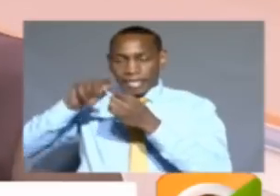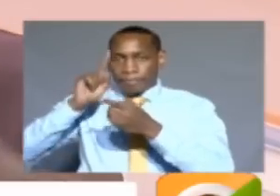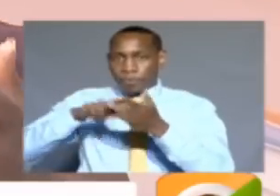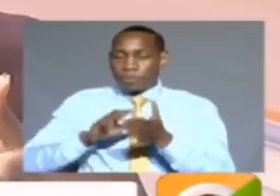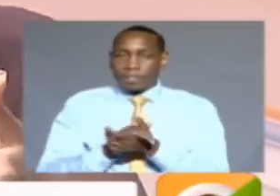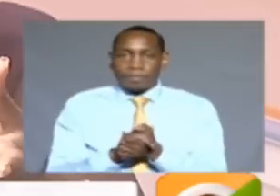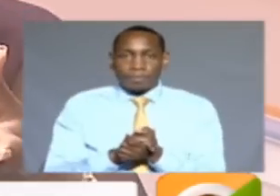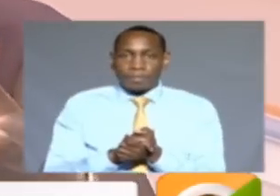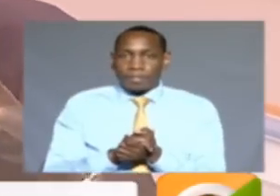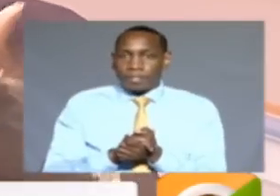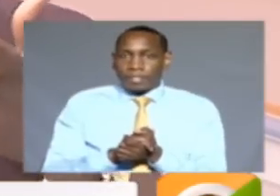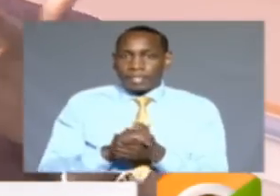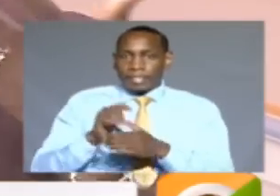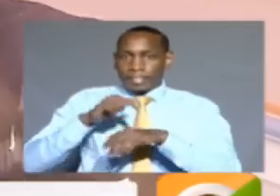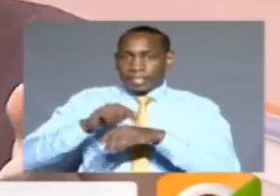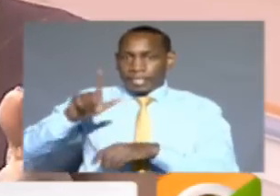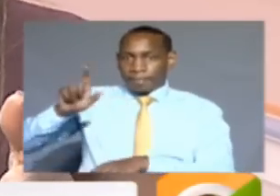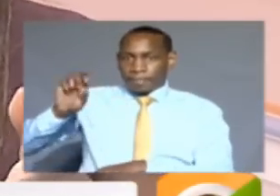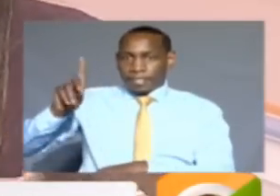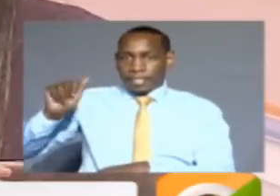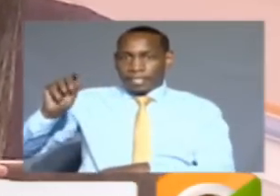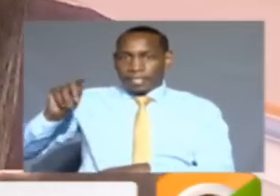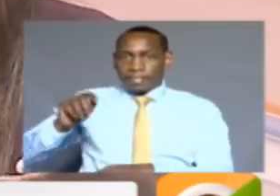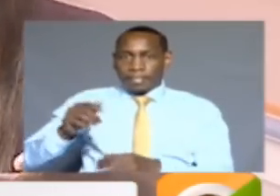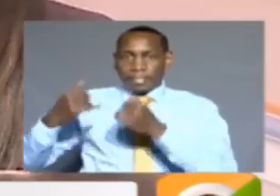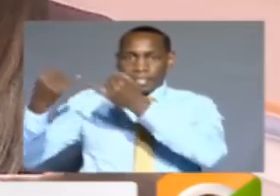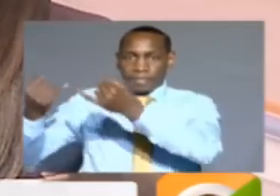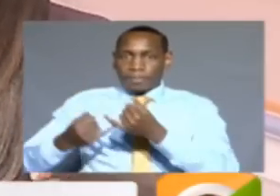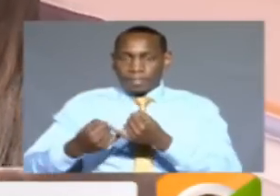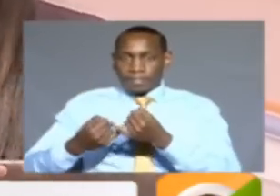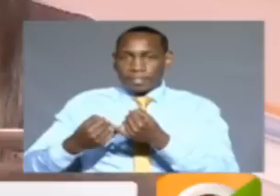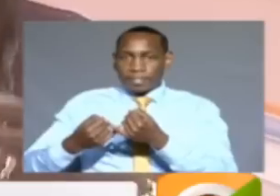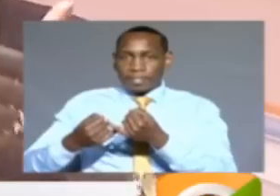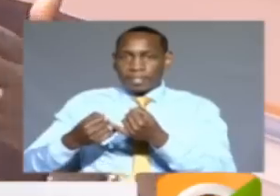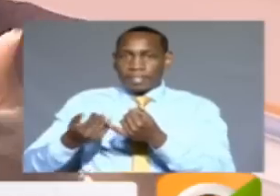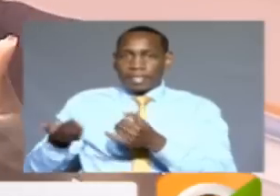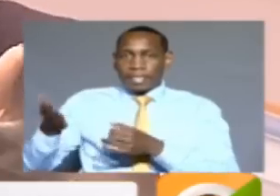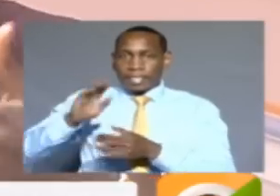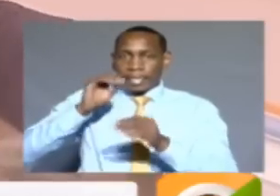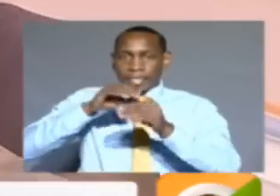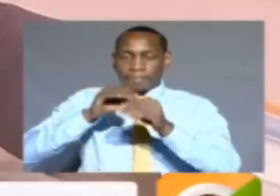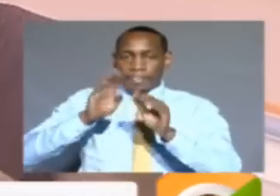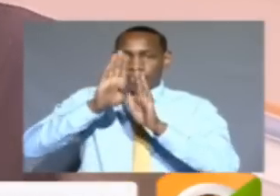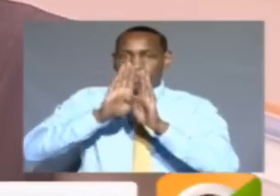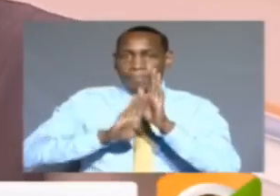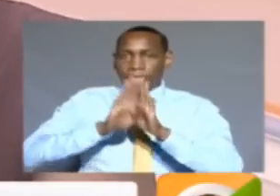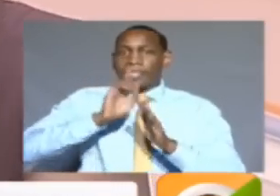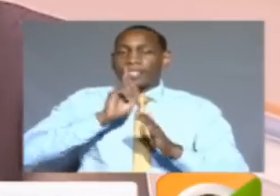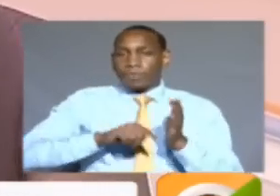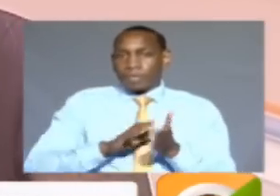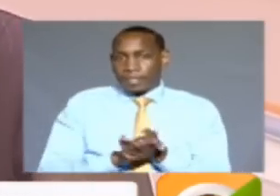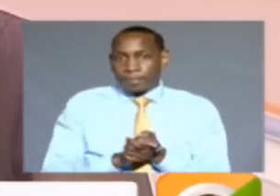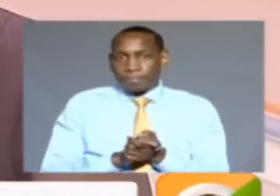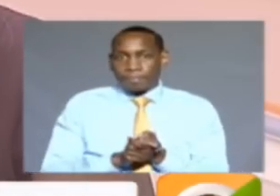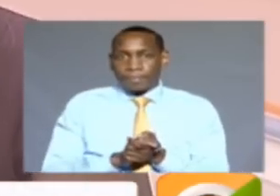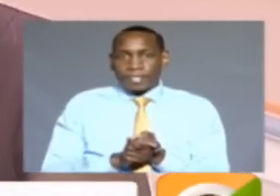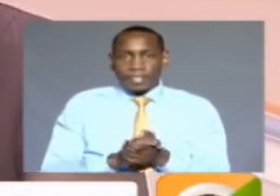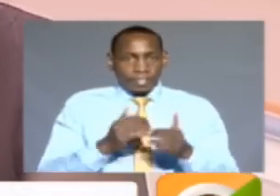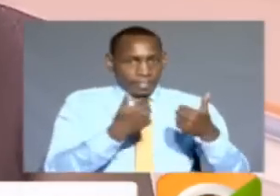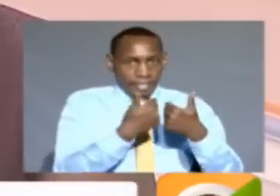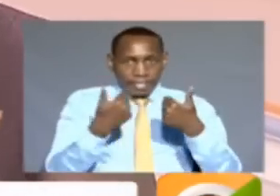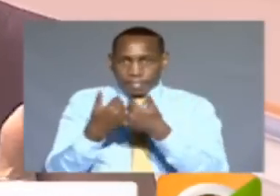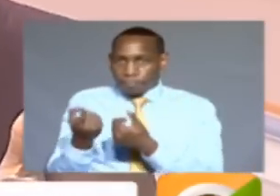purview. When Ledama Olekina introduced the Retirement Benefits Amendment Bill, Muturi said that was a money bill and it should be there. So these fights,